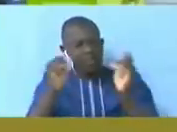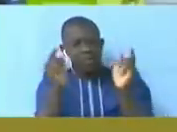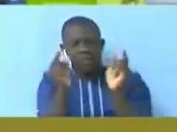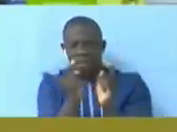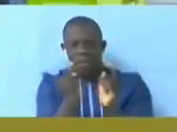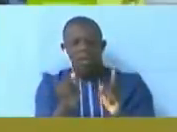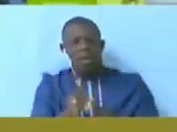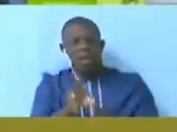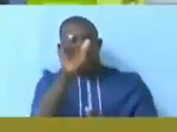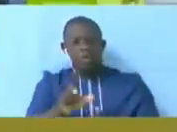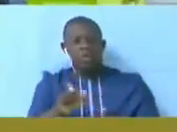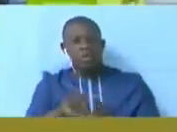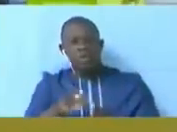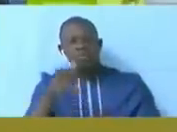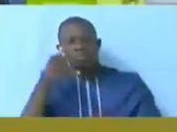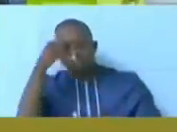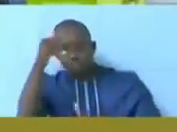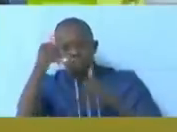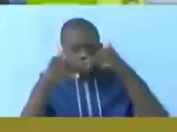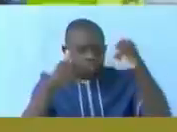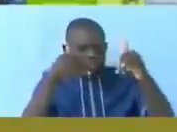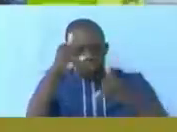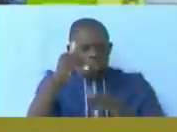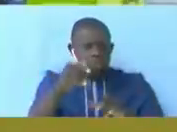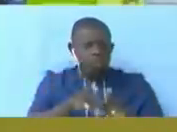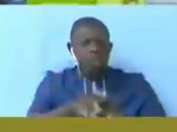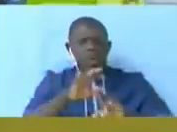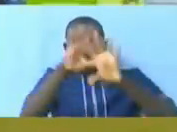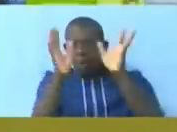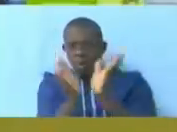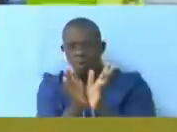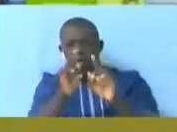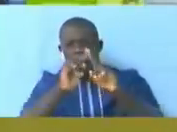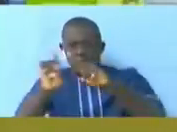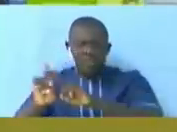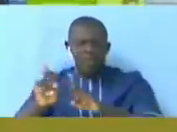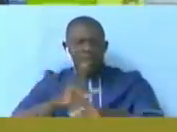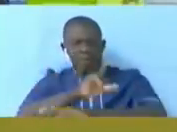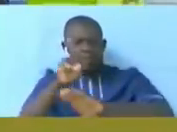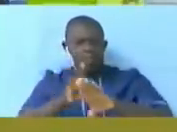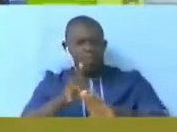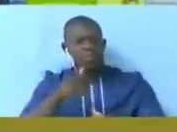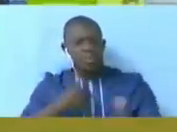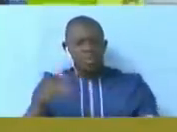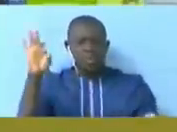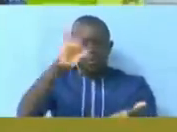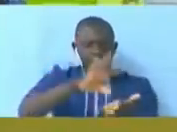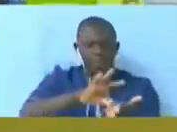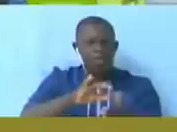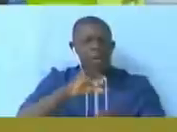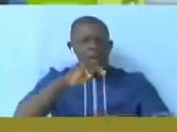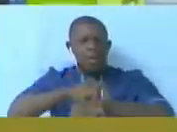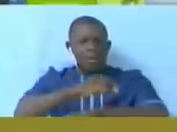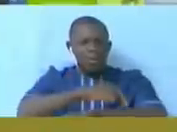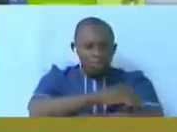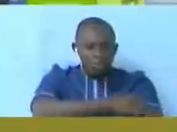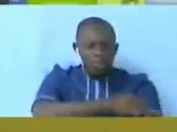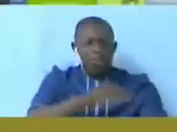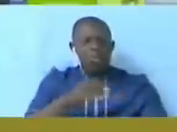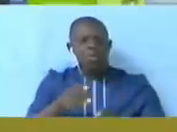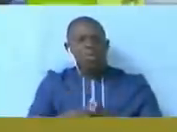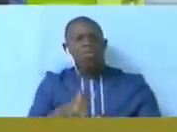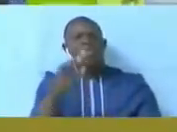So he would call all the stations where I used to travel because we sit in Mansukonko, Farafenye, Kerawan, and SL. And